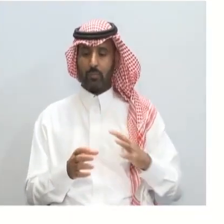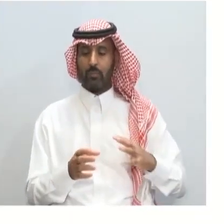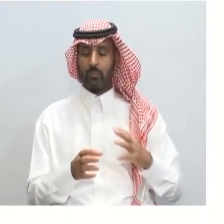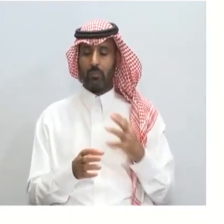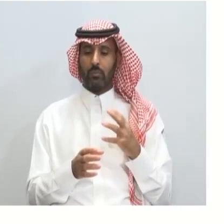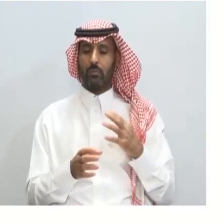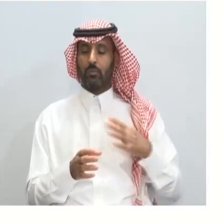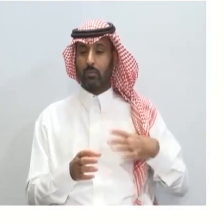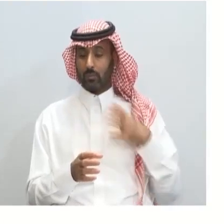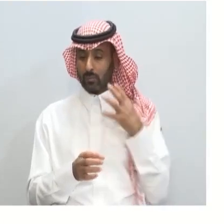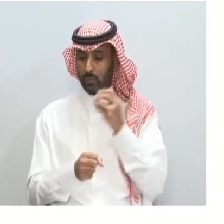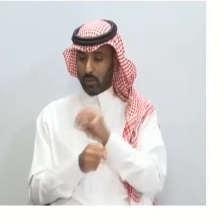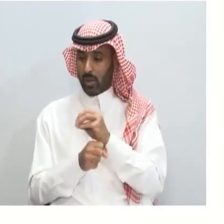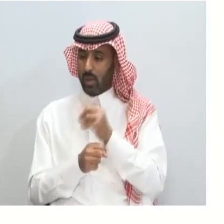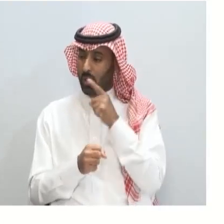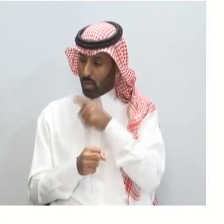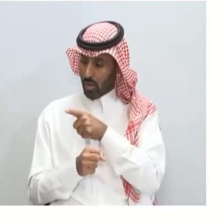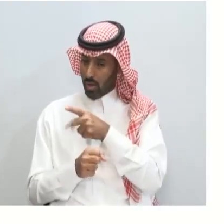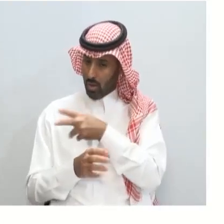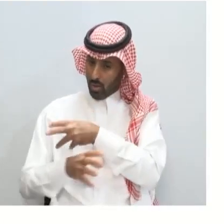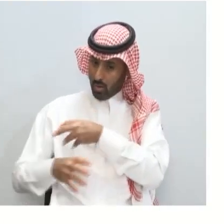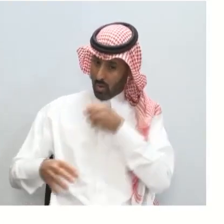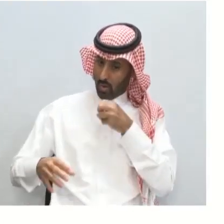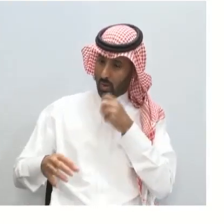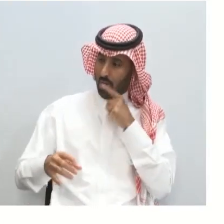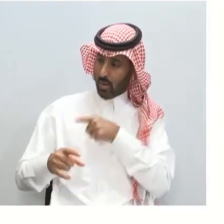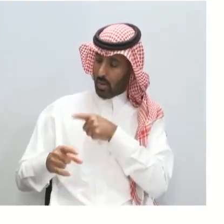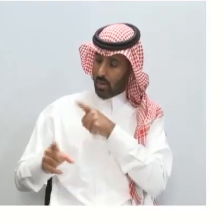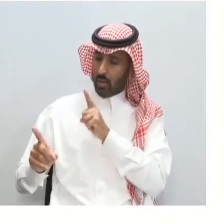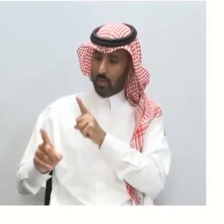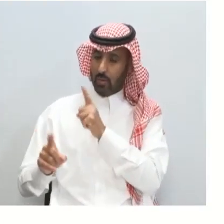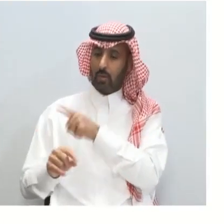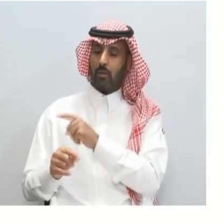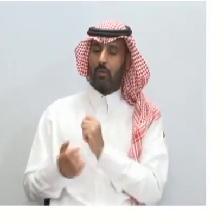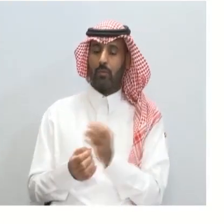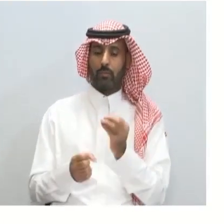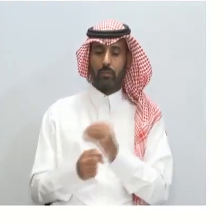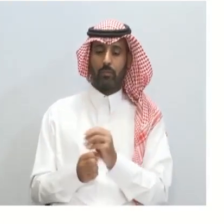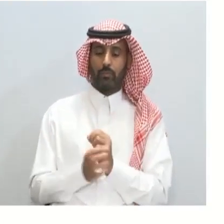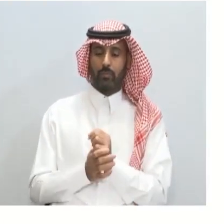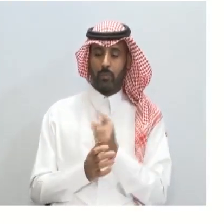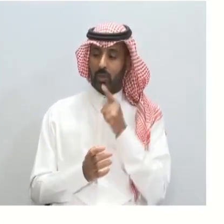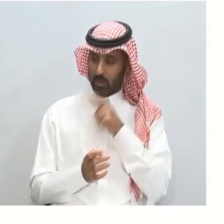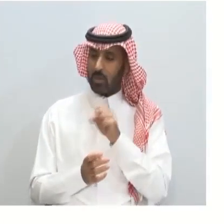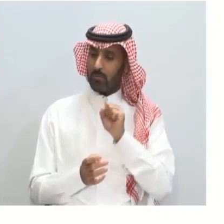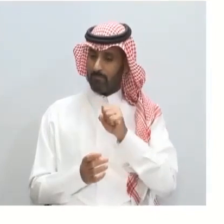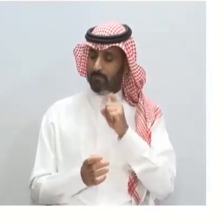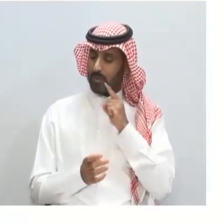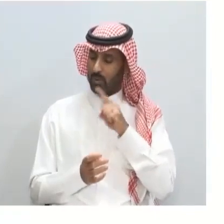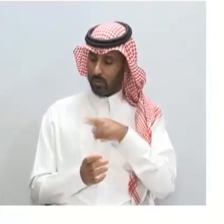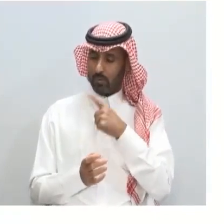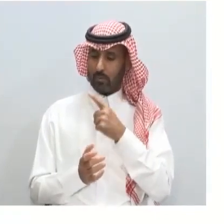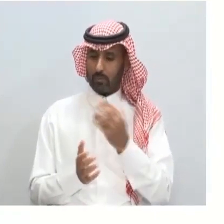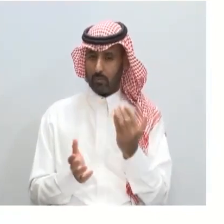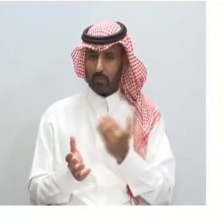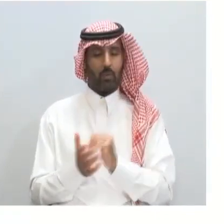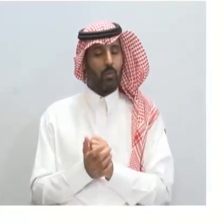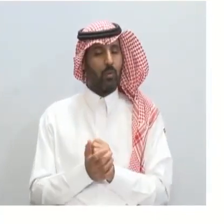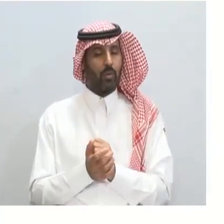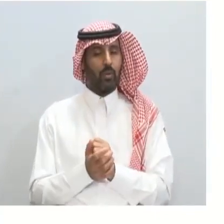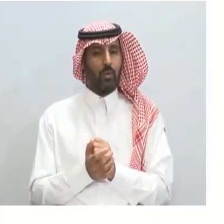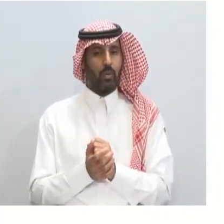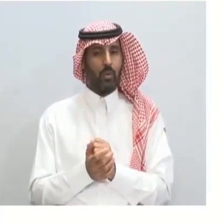you, I would let the manager know. Khalid replied, yeah, you're probably right. What is